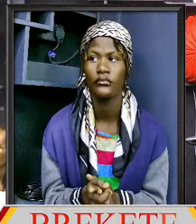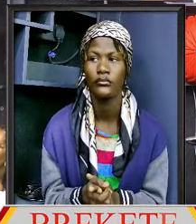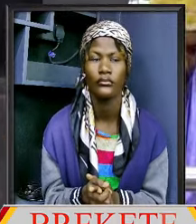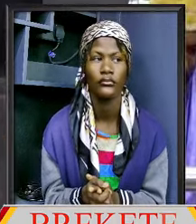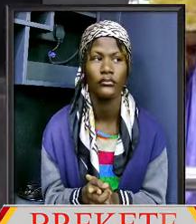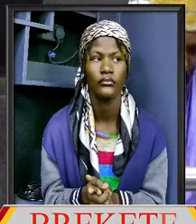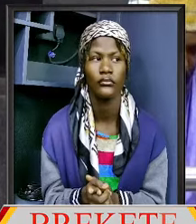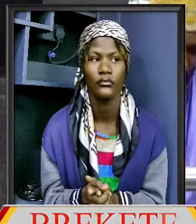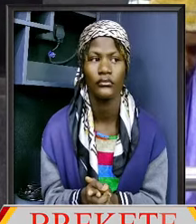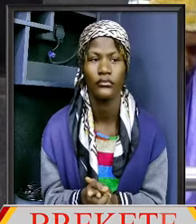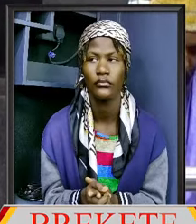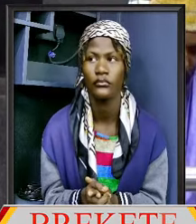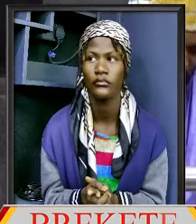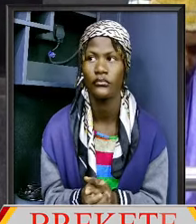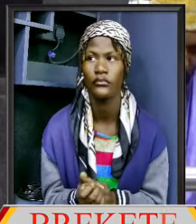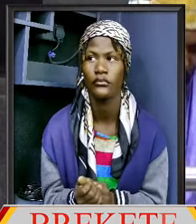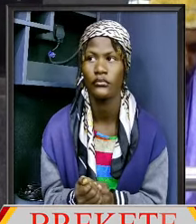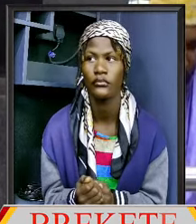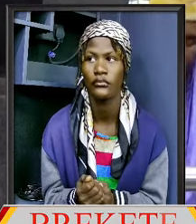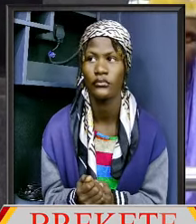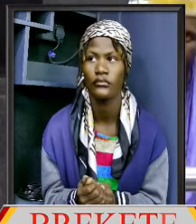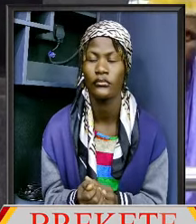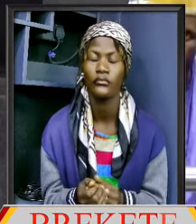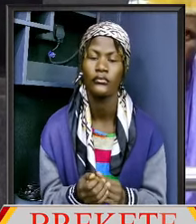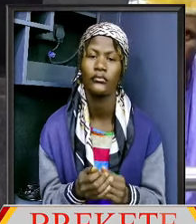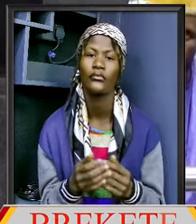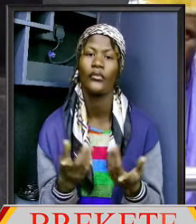morning, Mr. Kelechi.